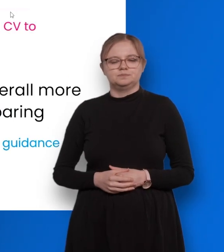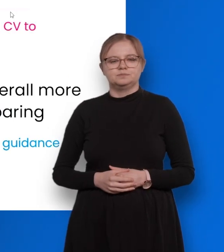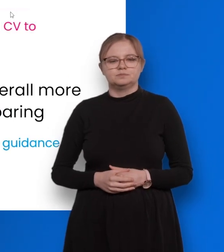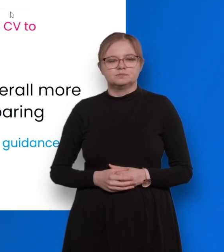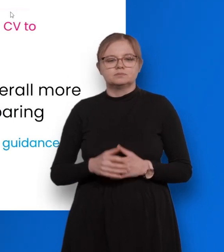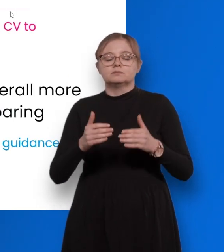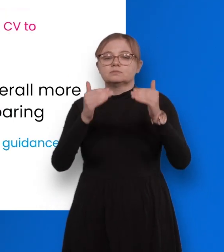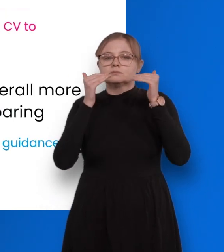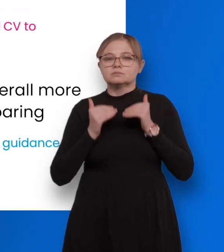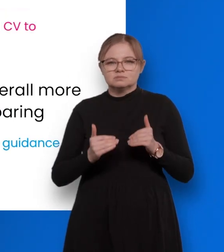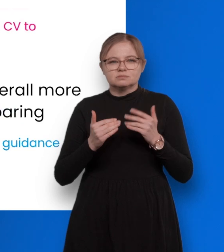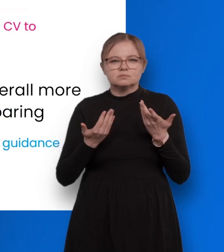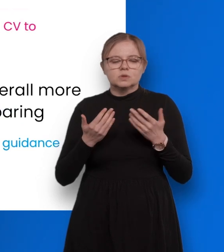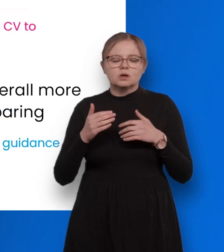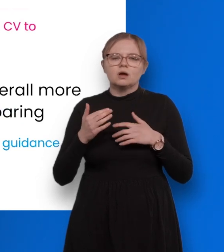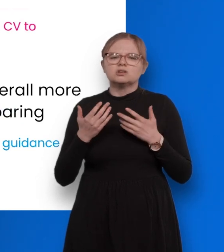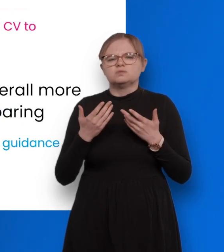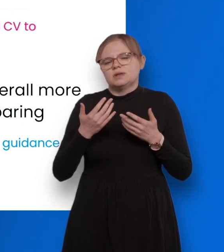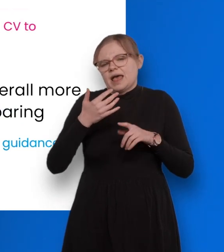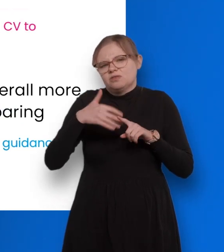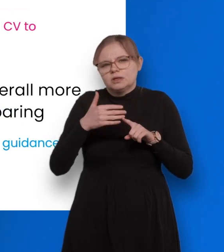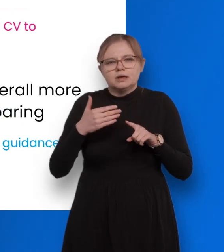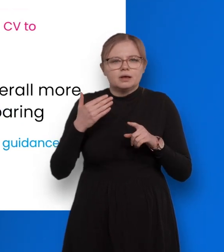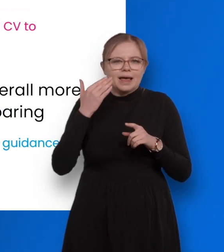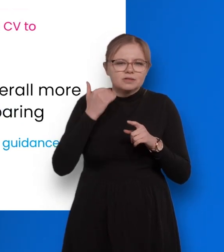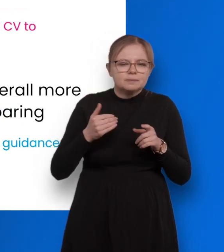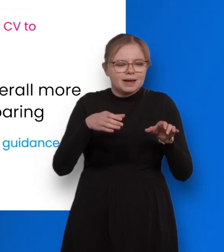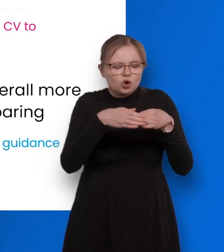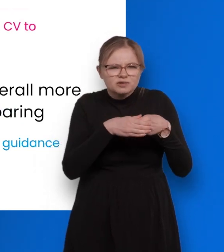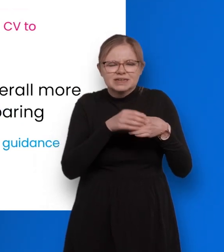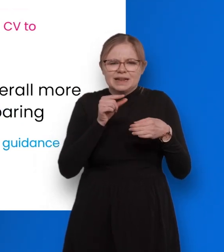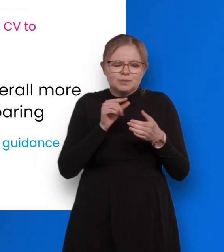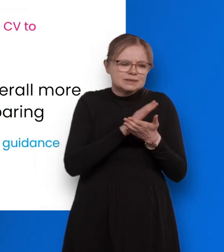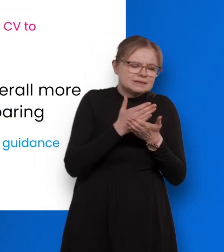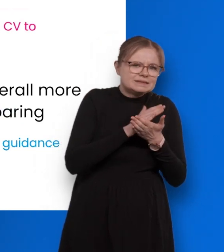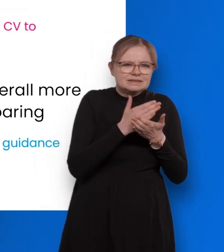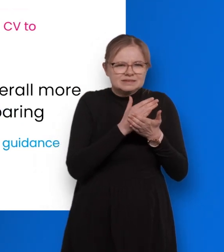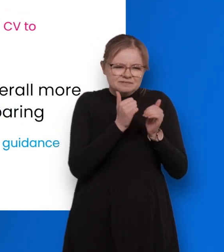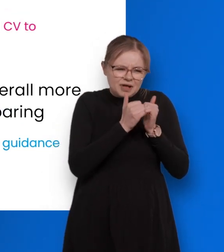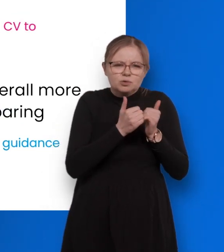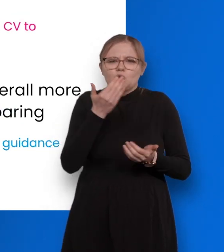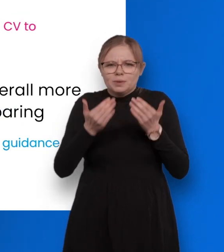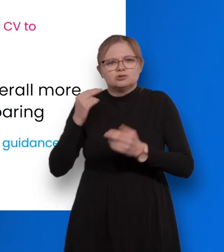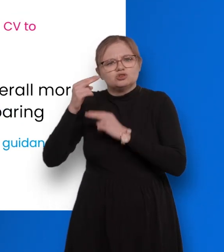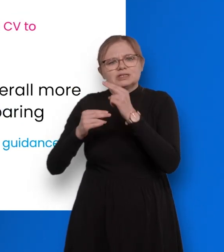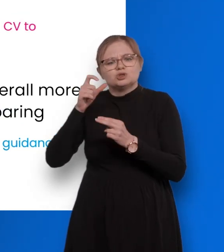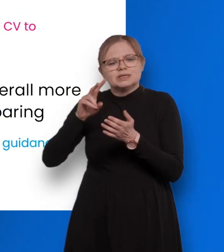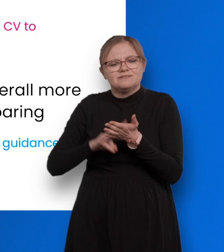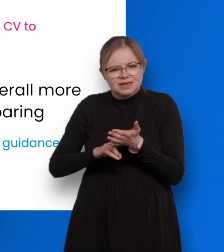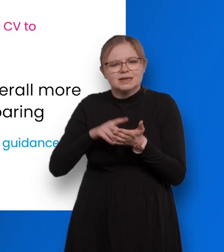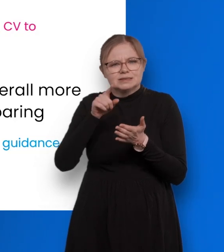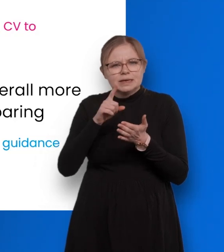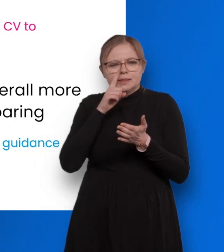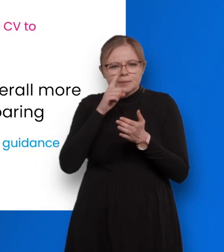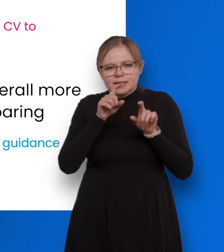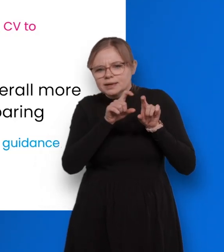Ethnic minorities were slightly less convinced of the value compared to the traditional CV format. So you can see there in magenta that whilst